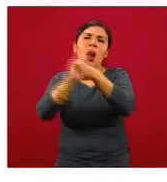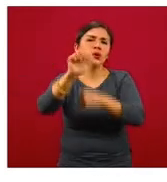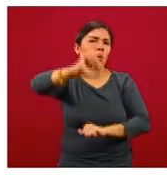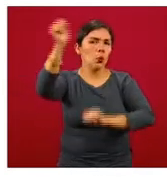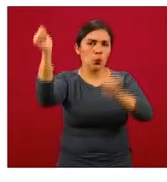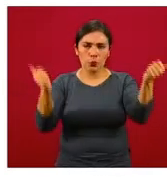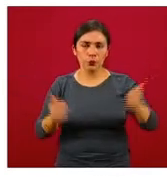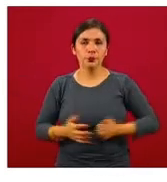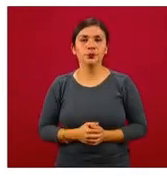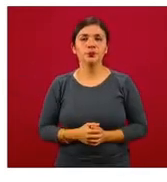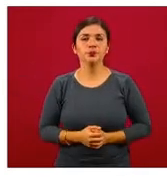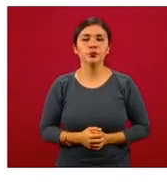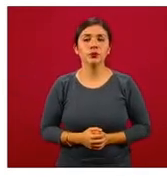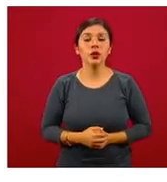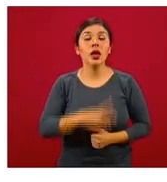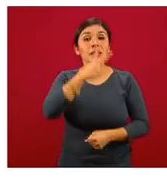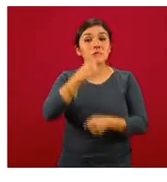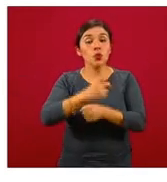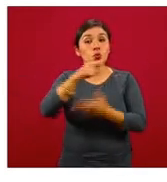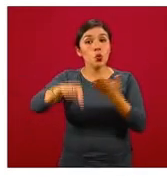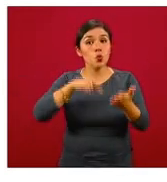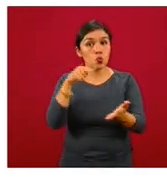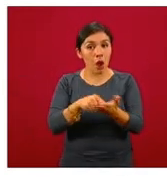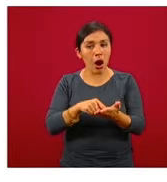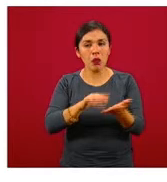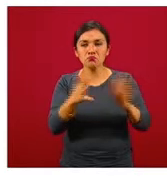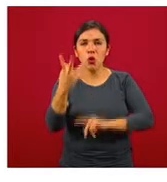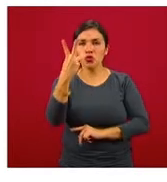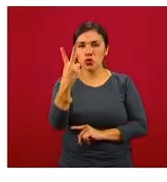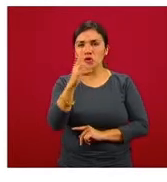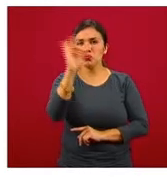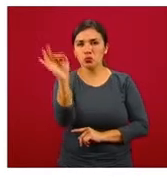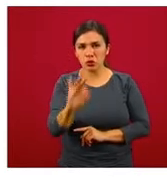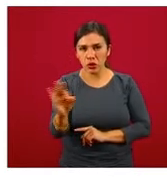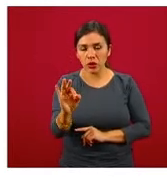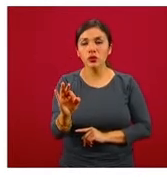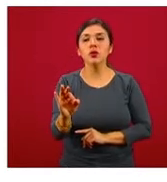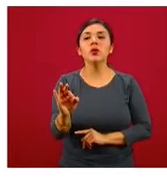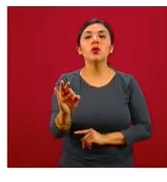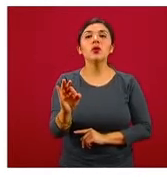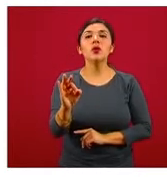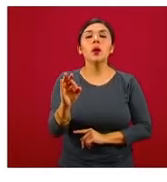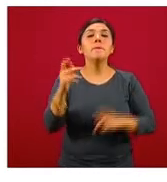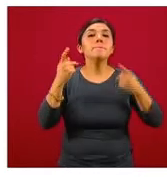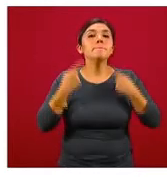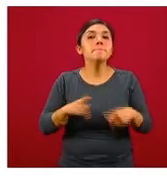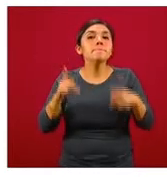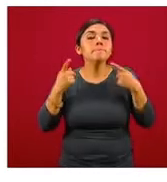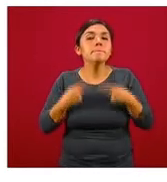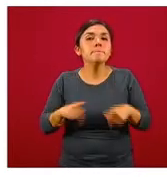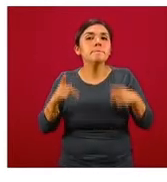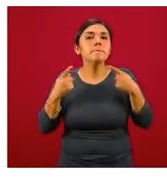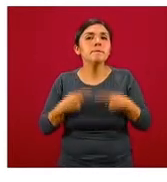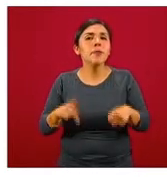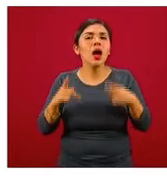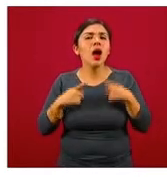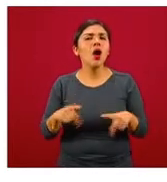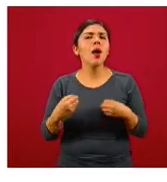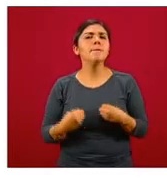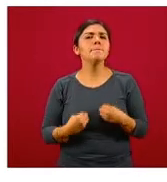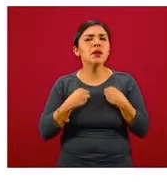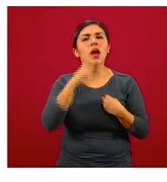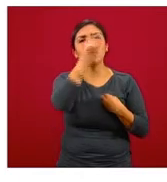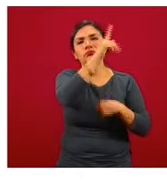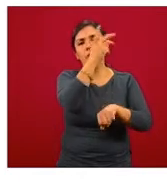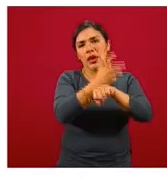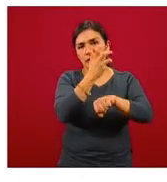territorio mexicano. El outside of segundo lugar Mexico. es con un alrededor de We 2% also have que 2% of people who are